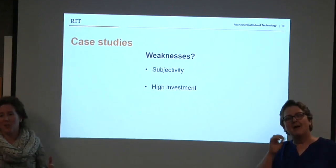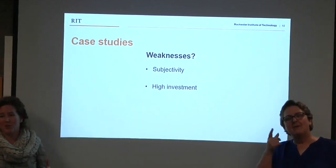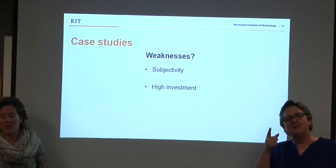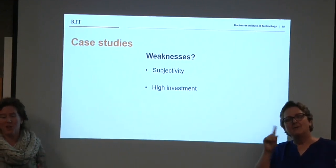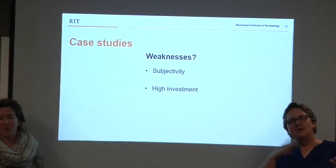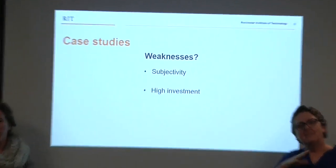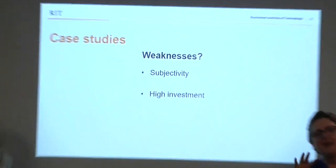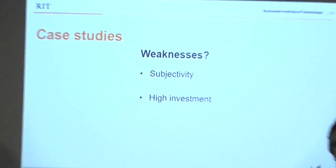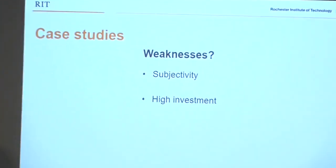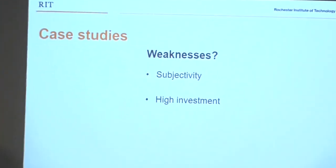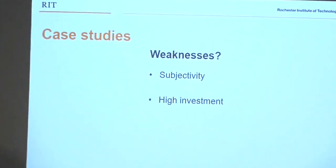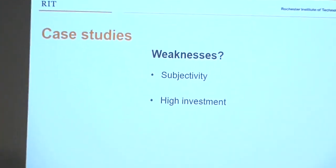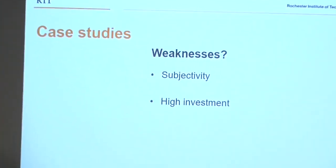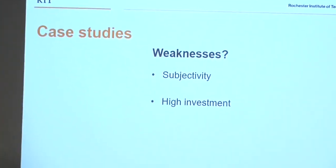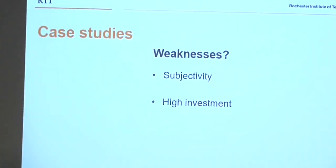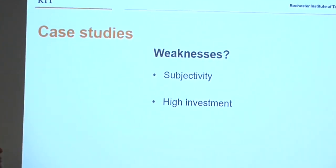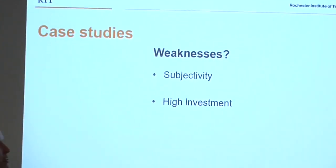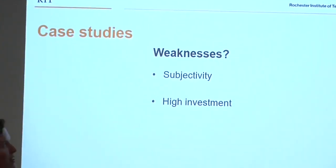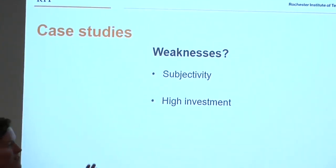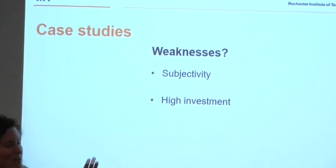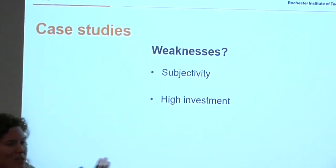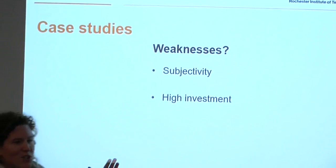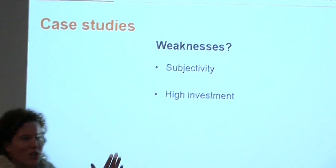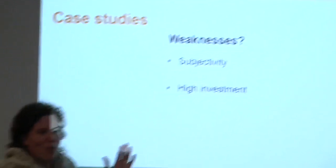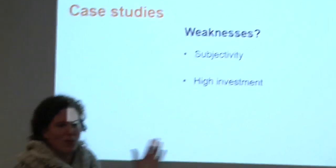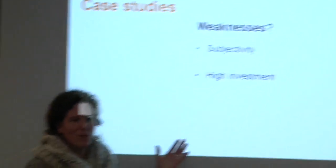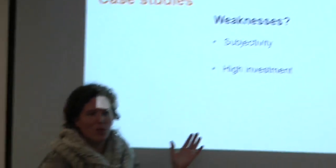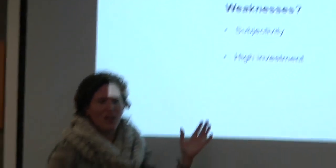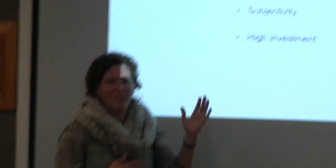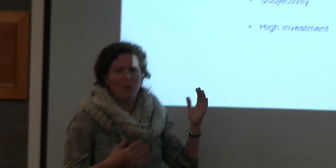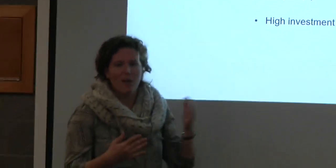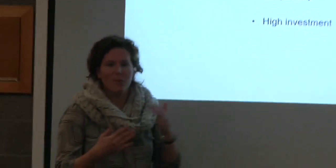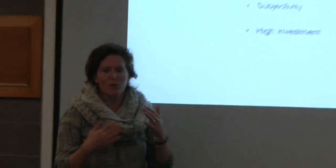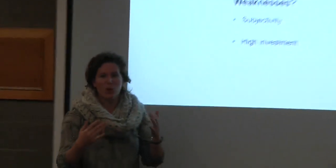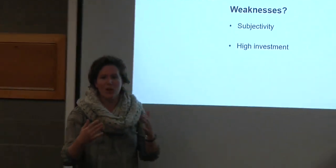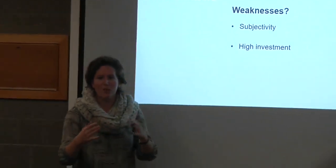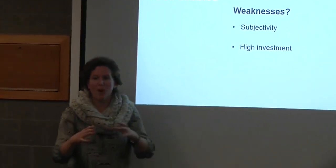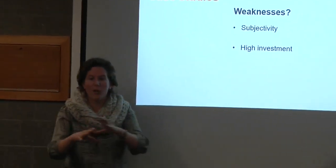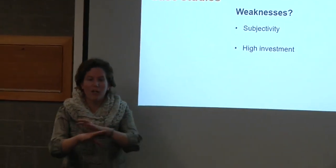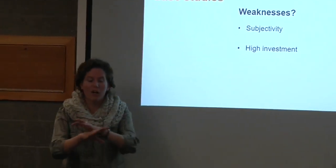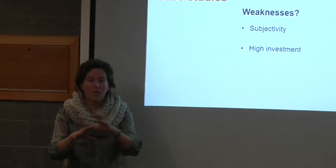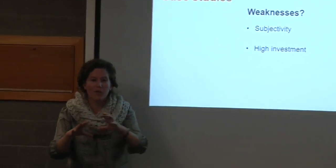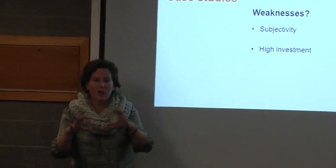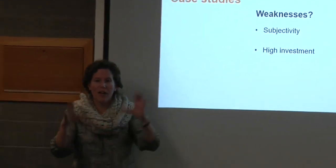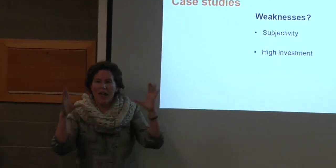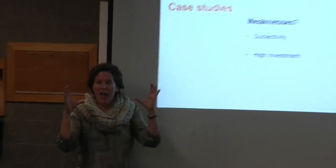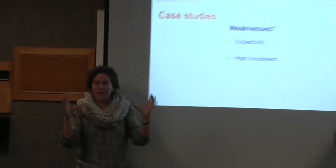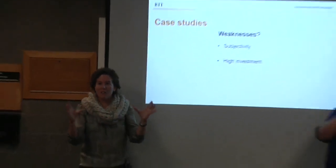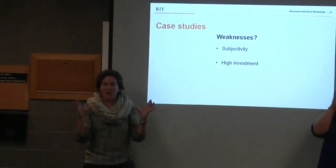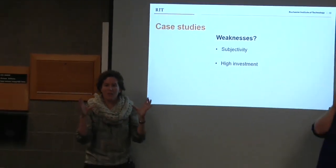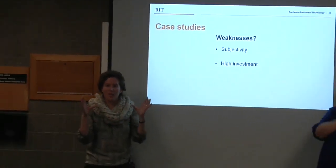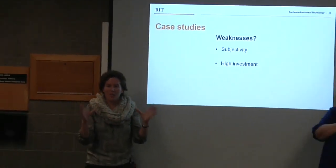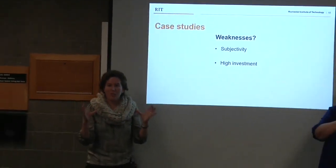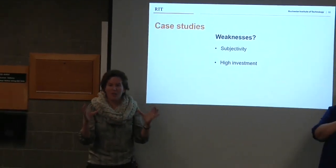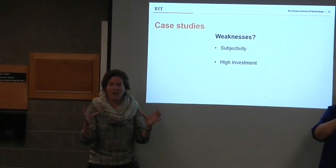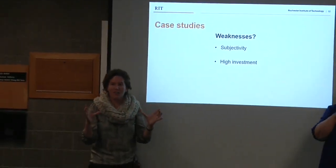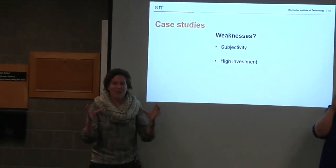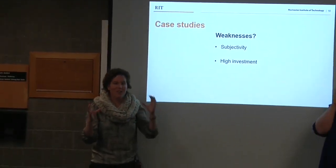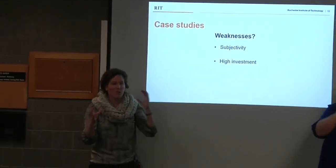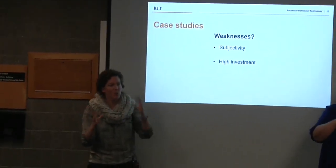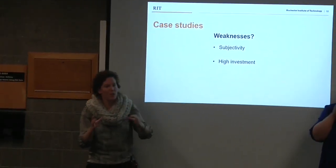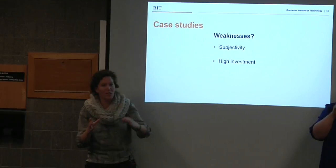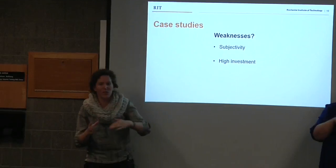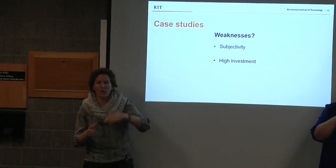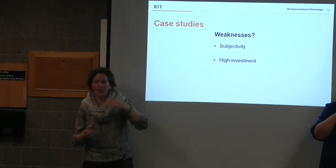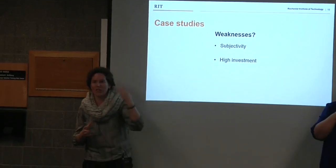of material to cover, right? So often if I'm teaching an upper level class, I may not be as worried about, are we going to cover X amount of textbook content